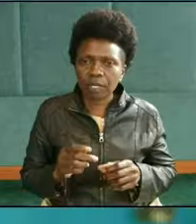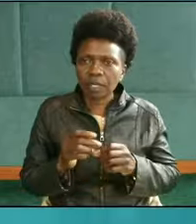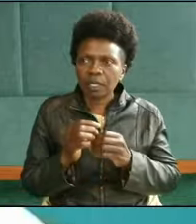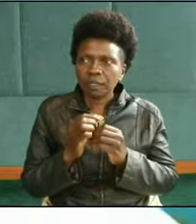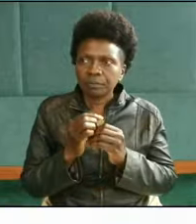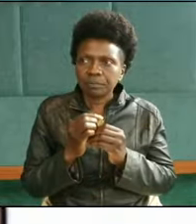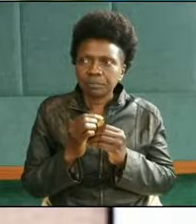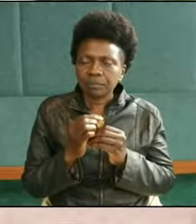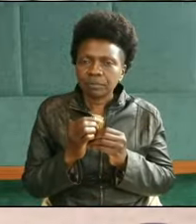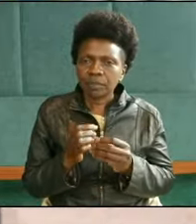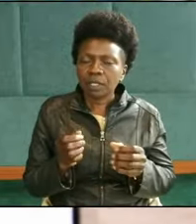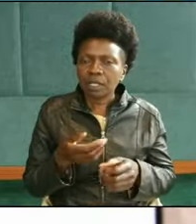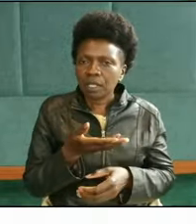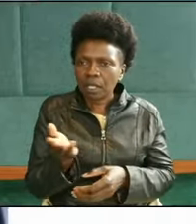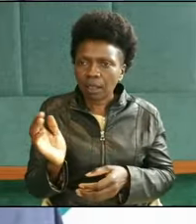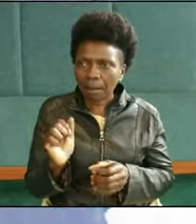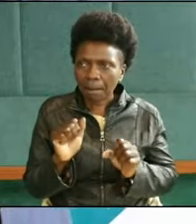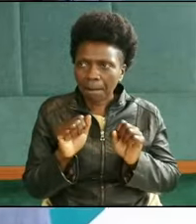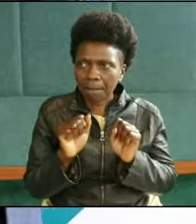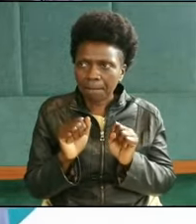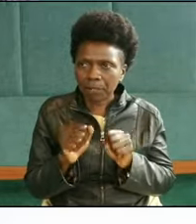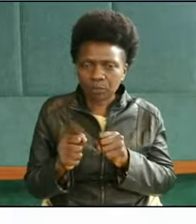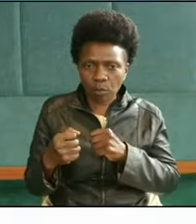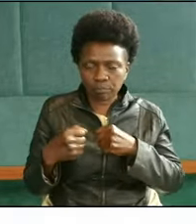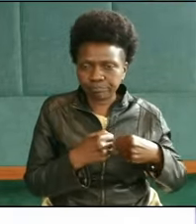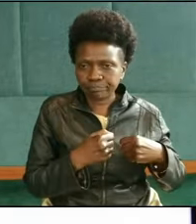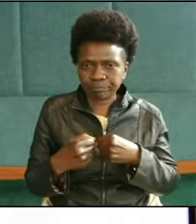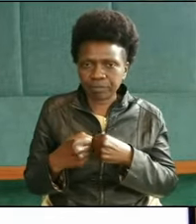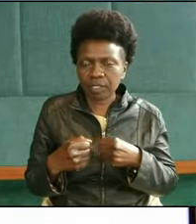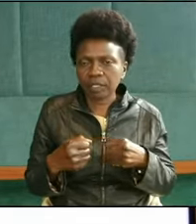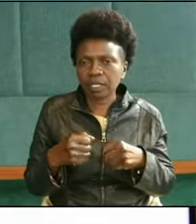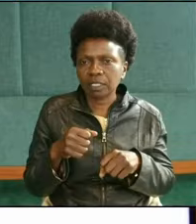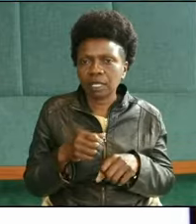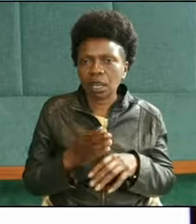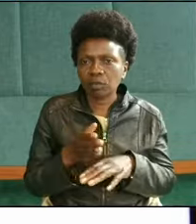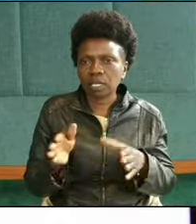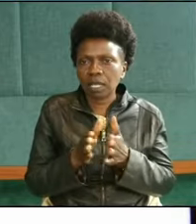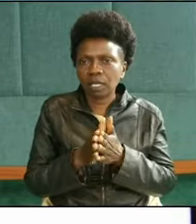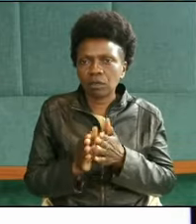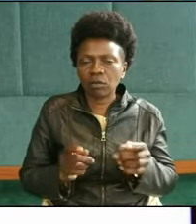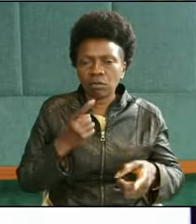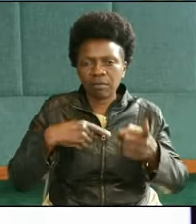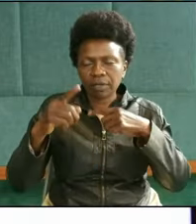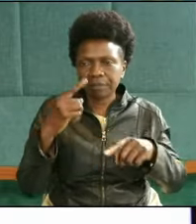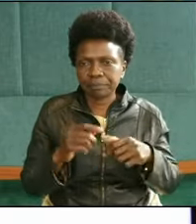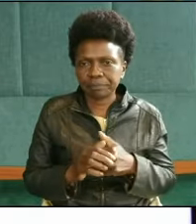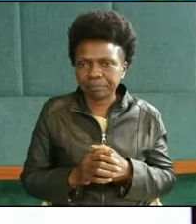strength, they could have battled it out and overcame.